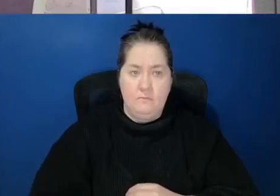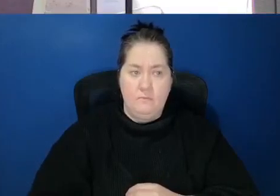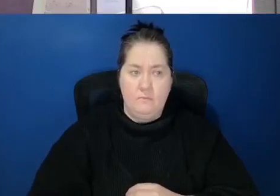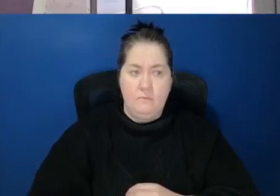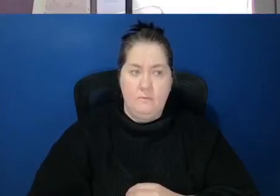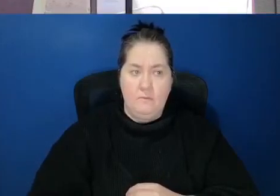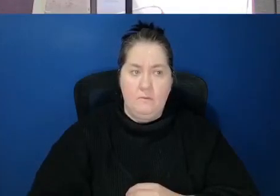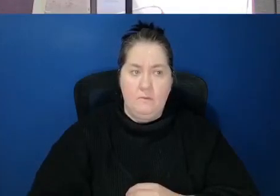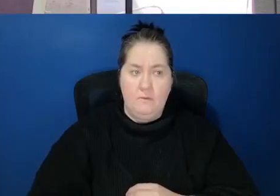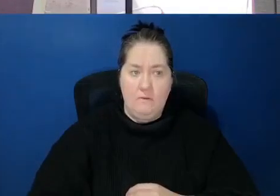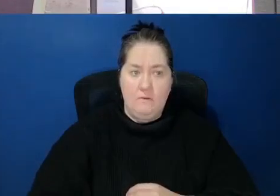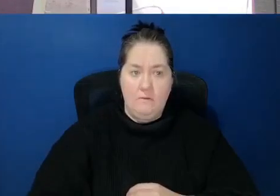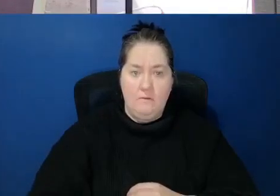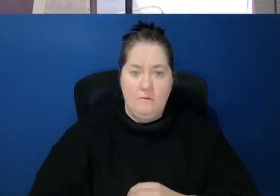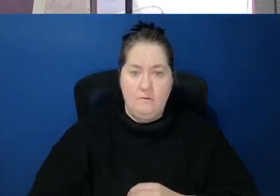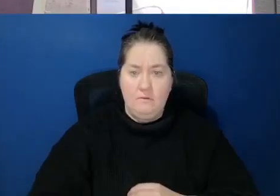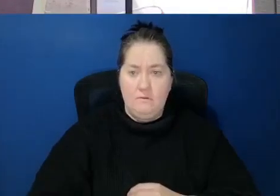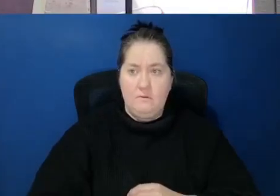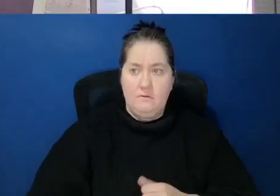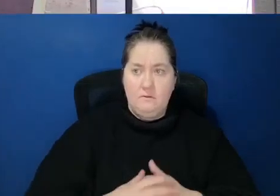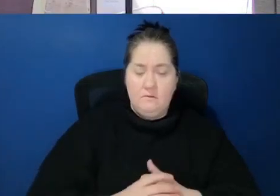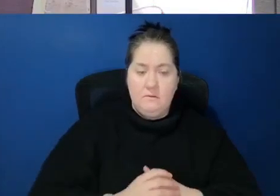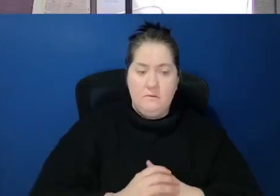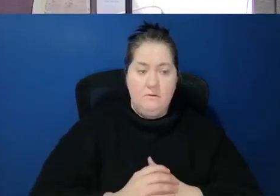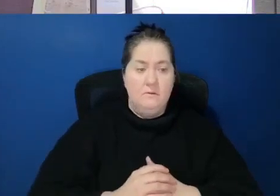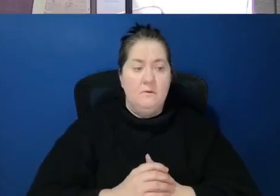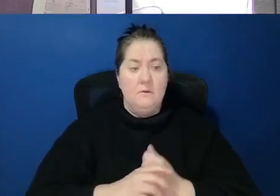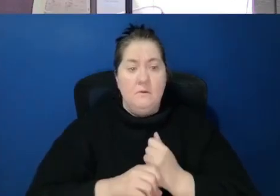Bear your cross as you wait for the